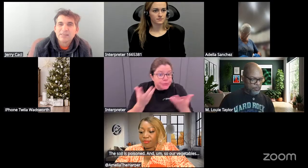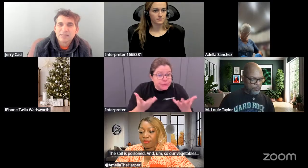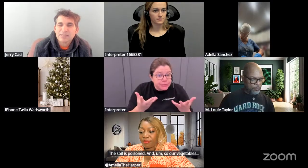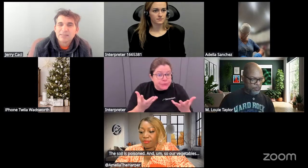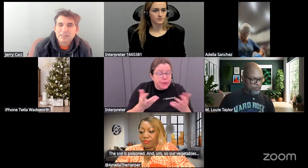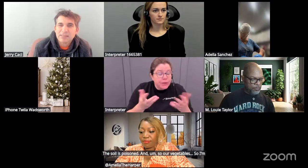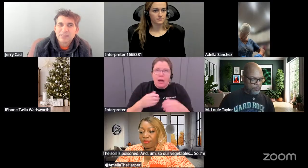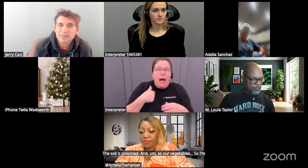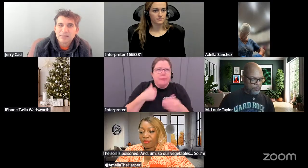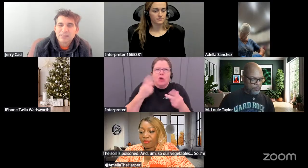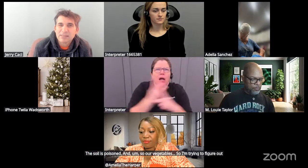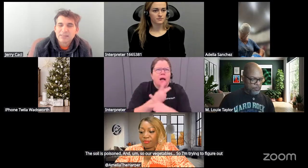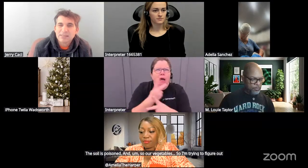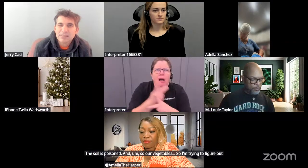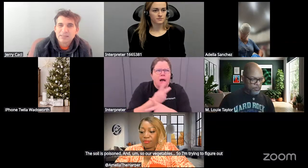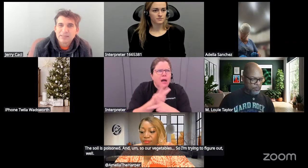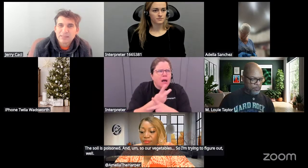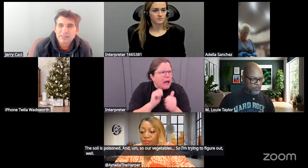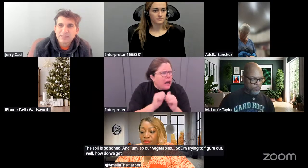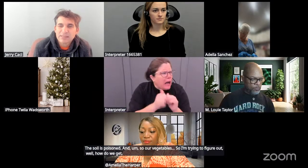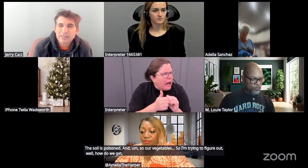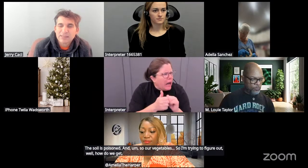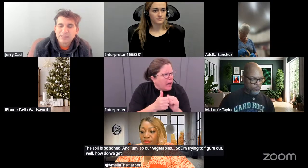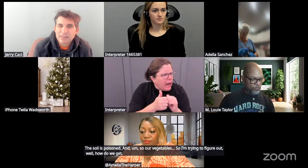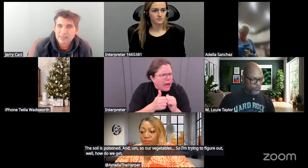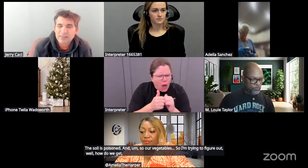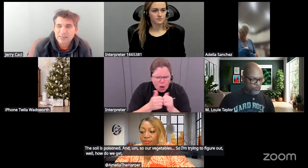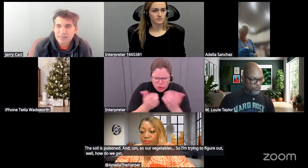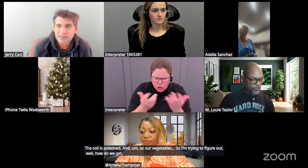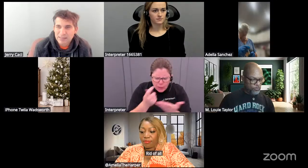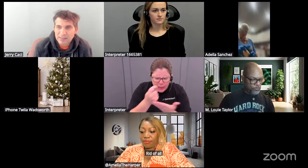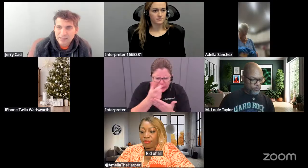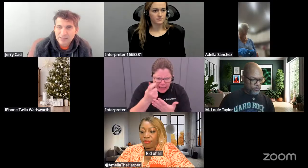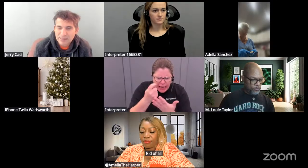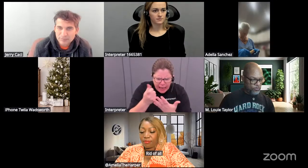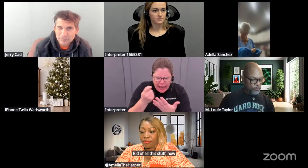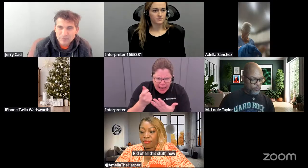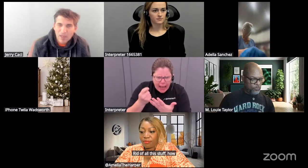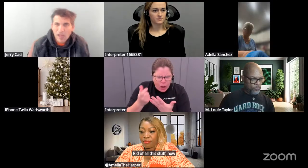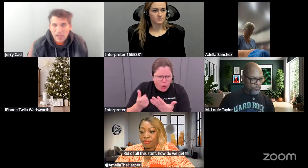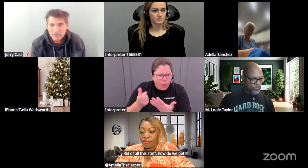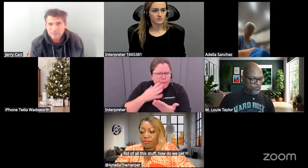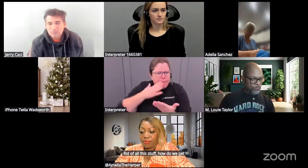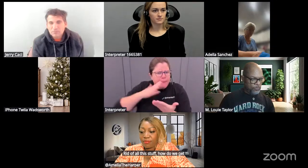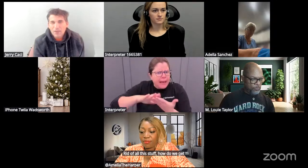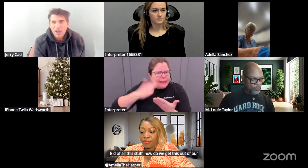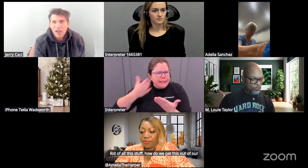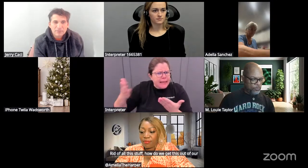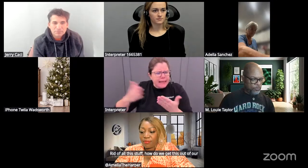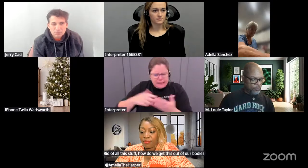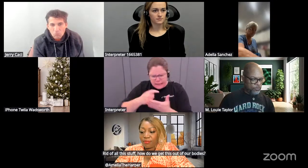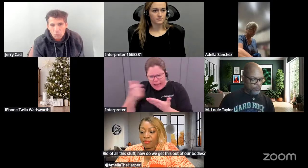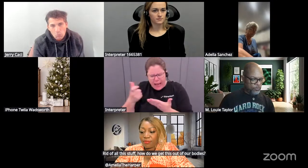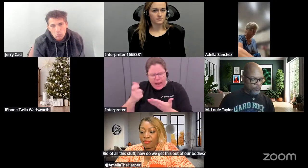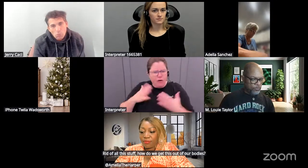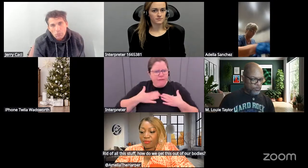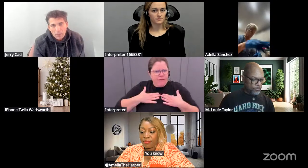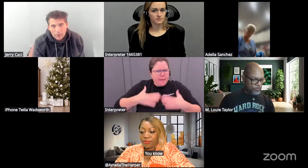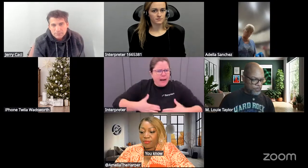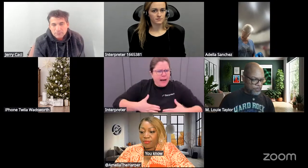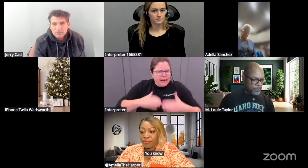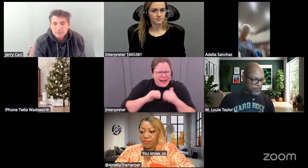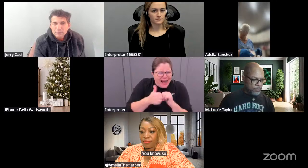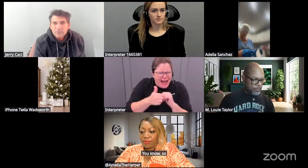So I'm trying to figure out, well, how do we get rid of all this stuff? How do we get this out of our bodies?